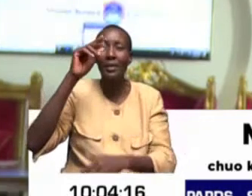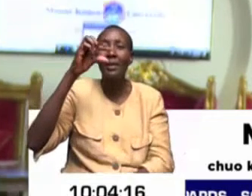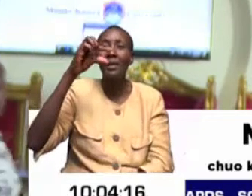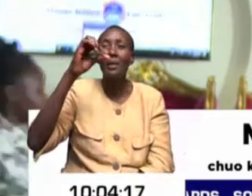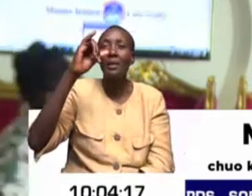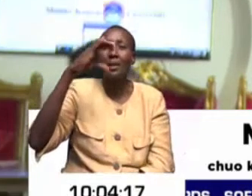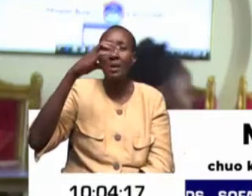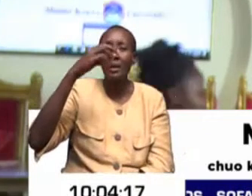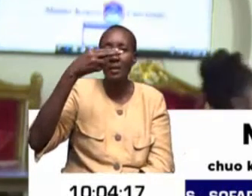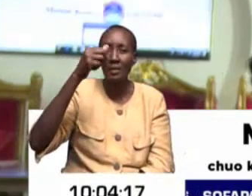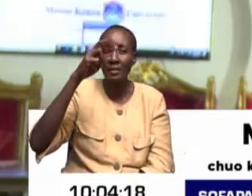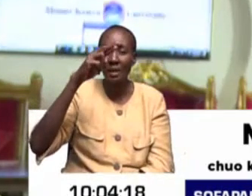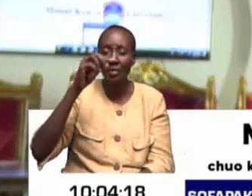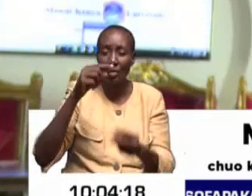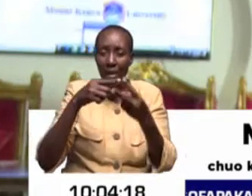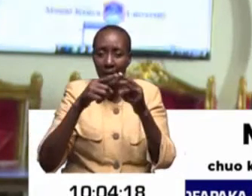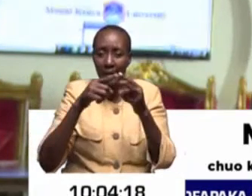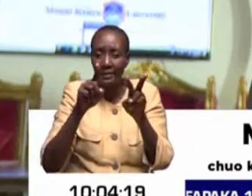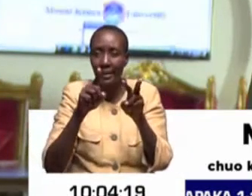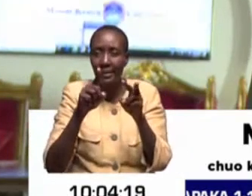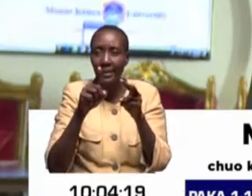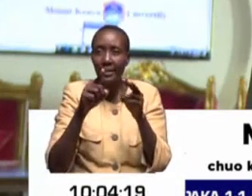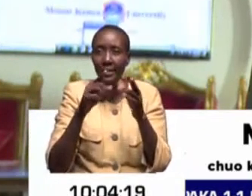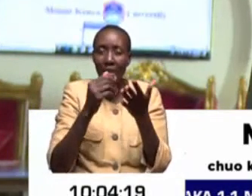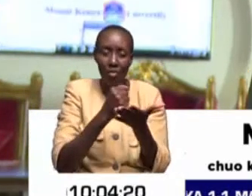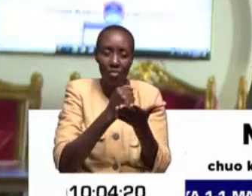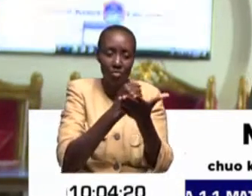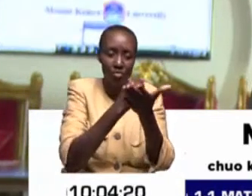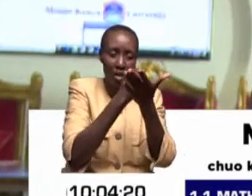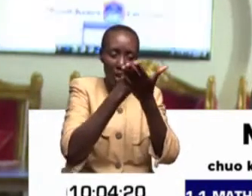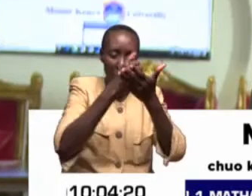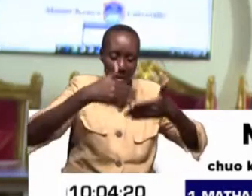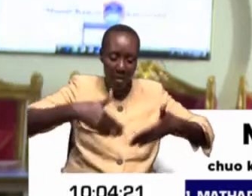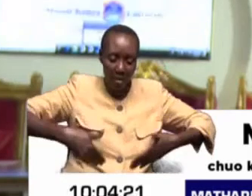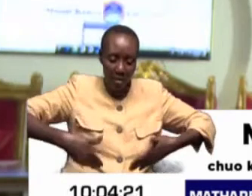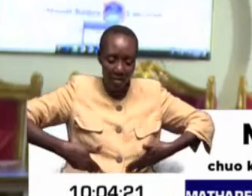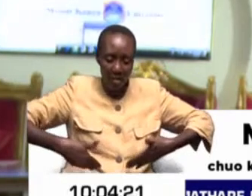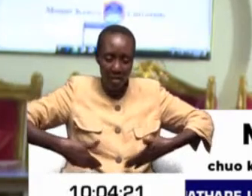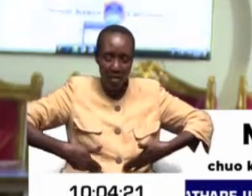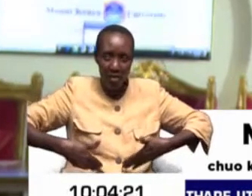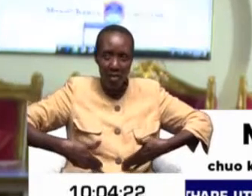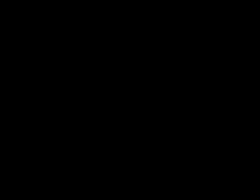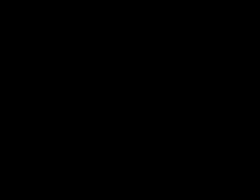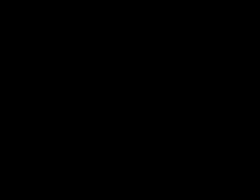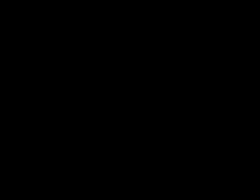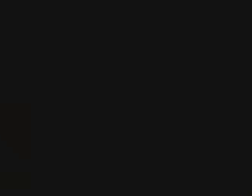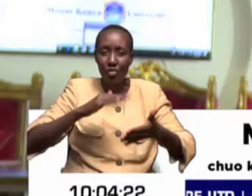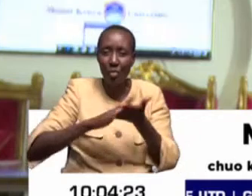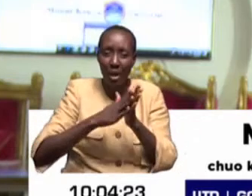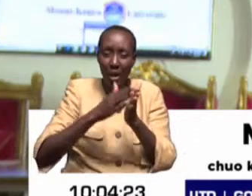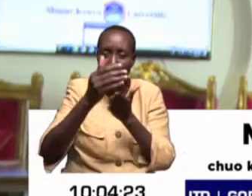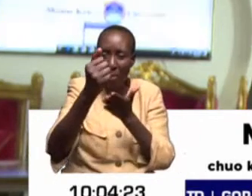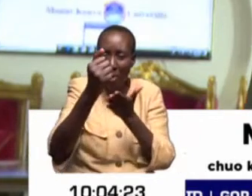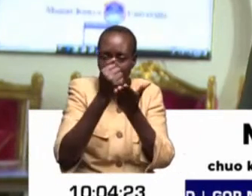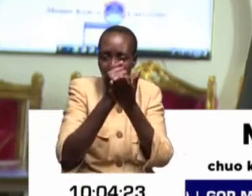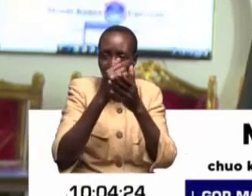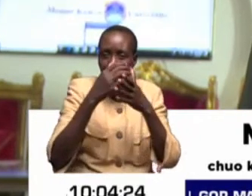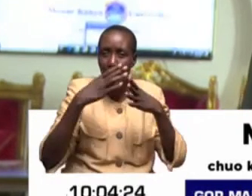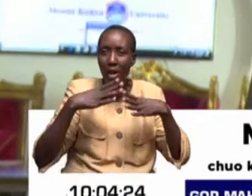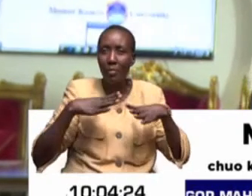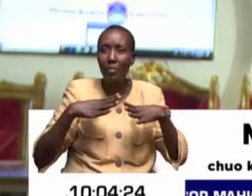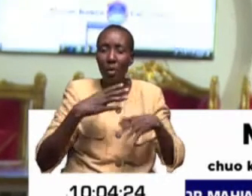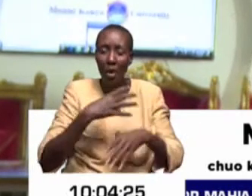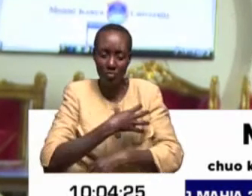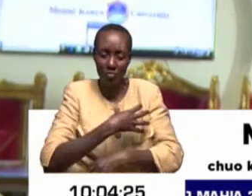started as a forum for helping young people to be job creators and help wealth